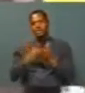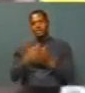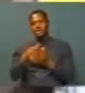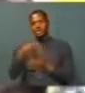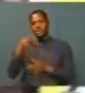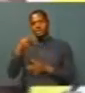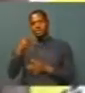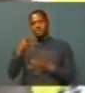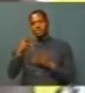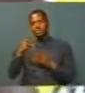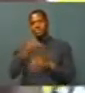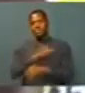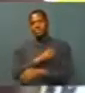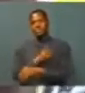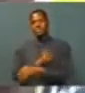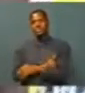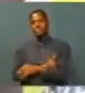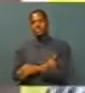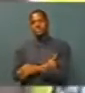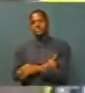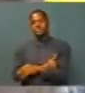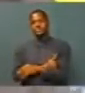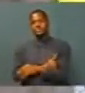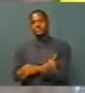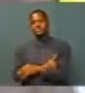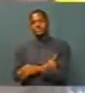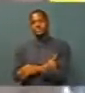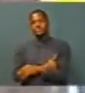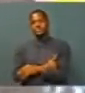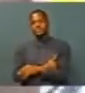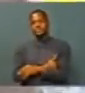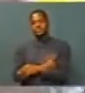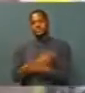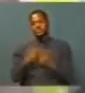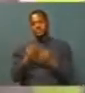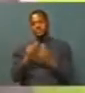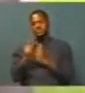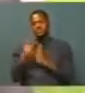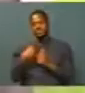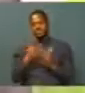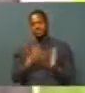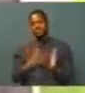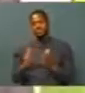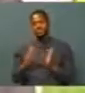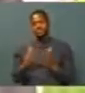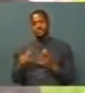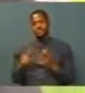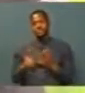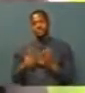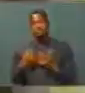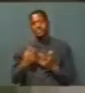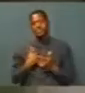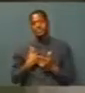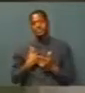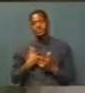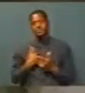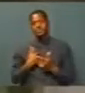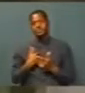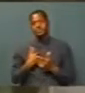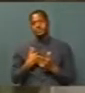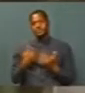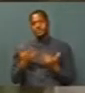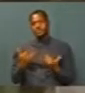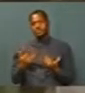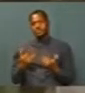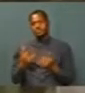Authority, Mr. Thomas Kofi Opong. So far, we are planning to have a temporary